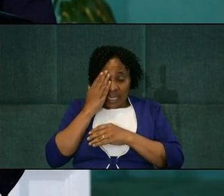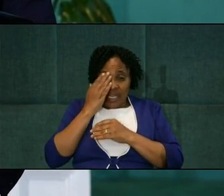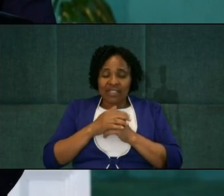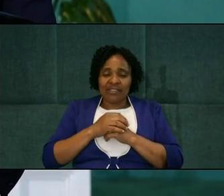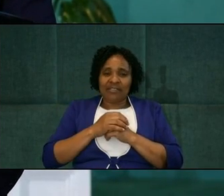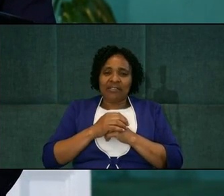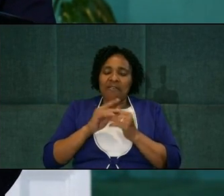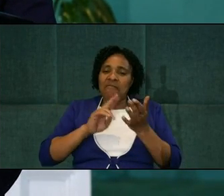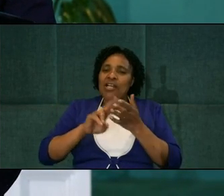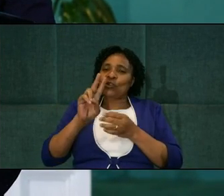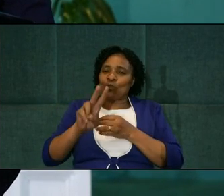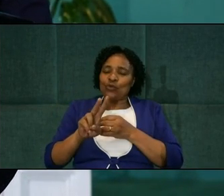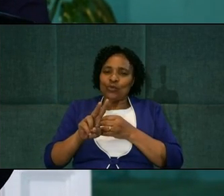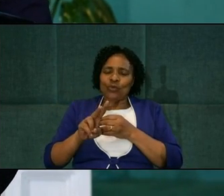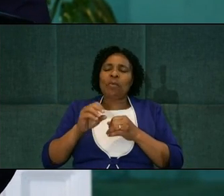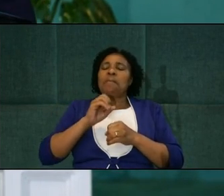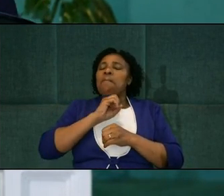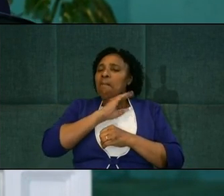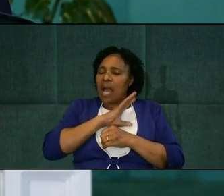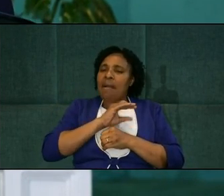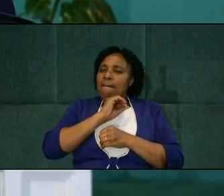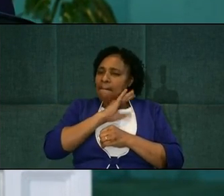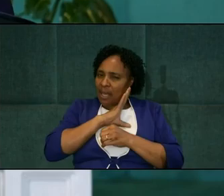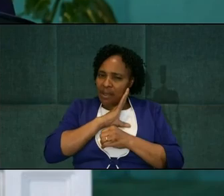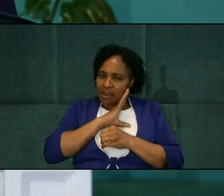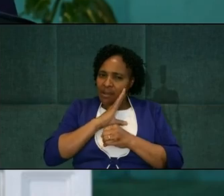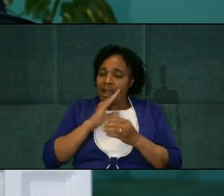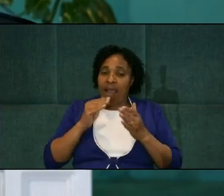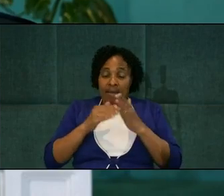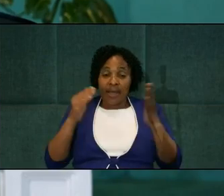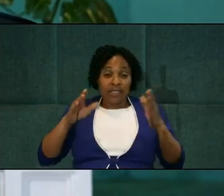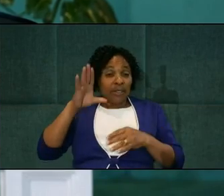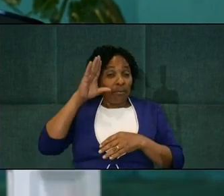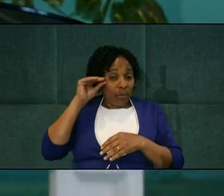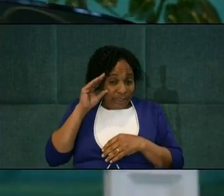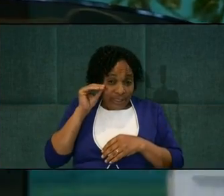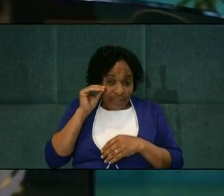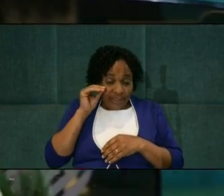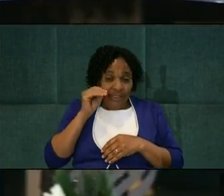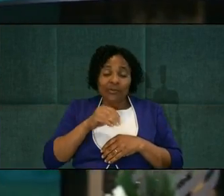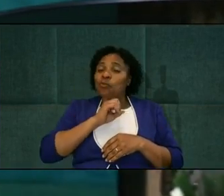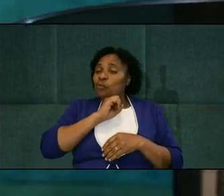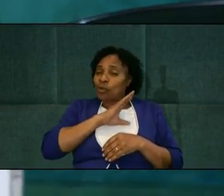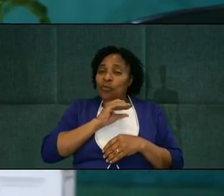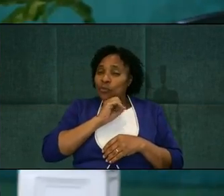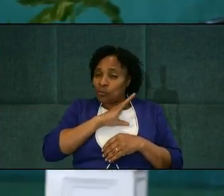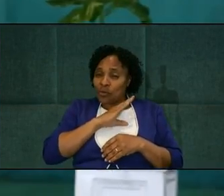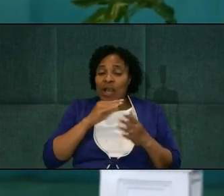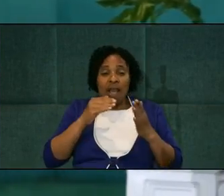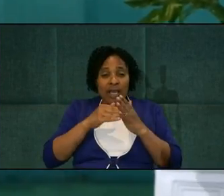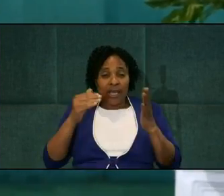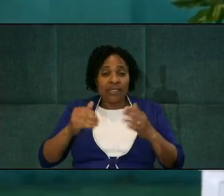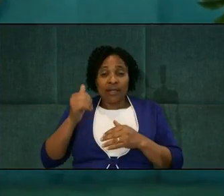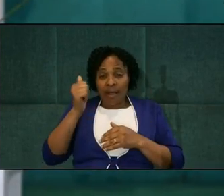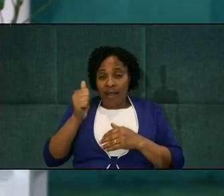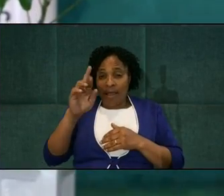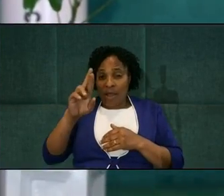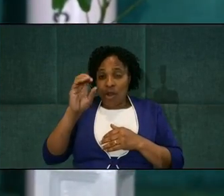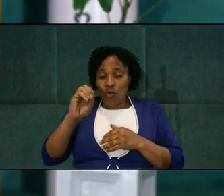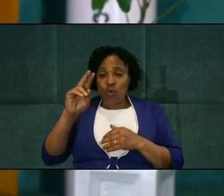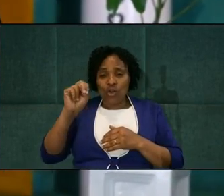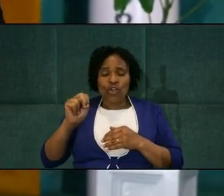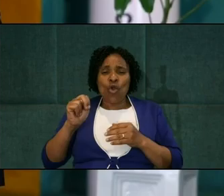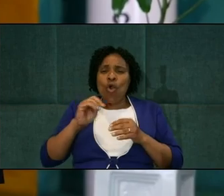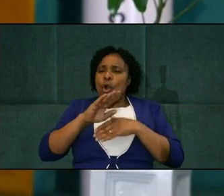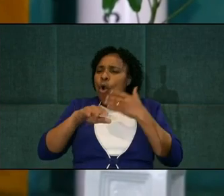And all the children of Israel, in verse 2, they complain against Moses, and they complain against Aaron, and the whole